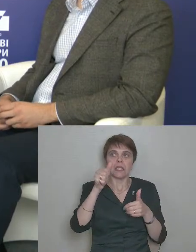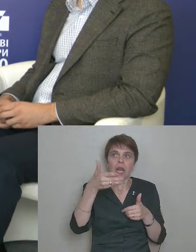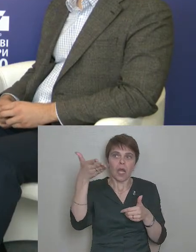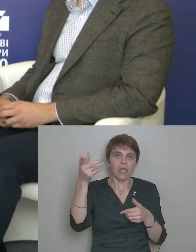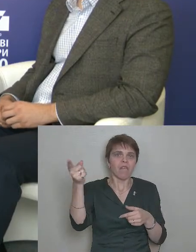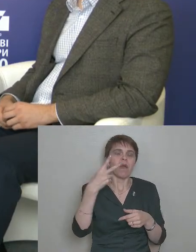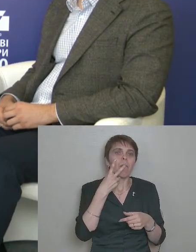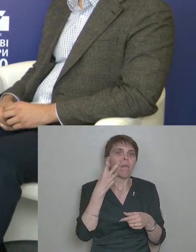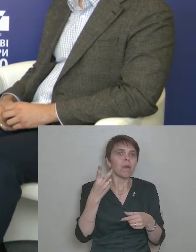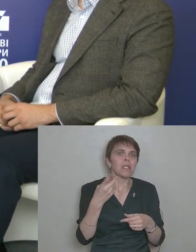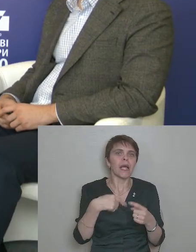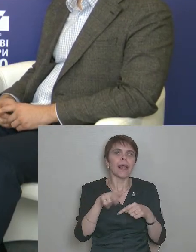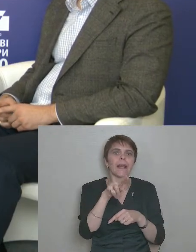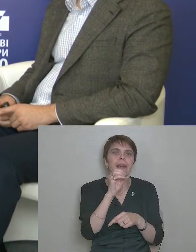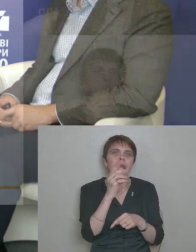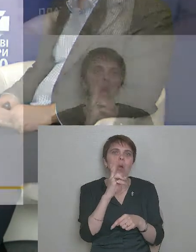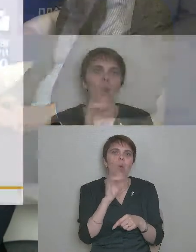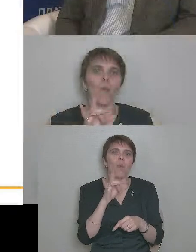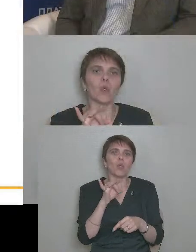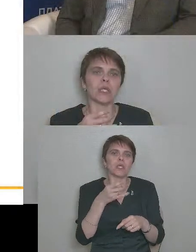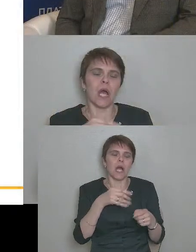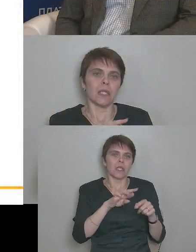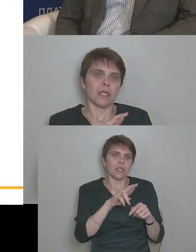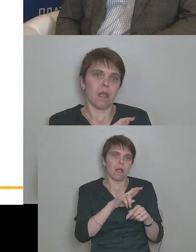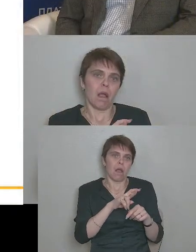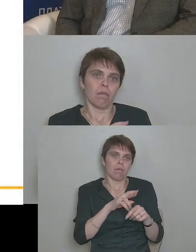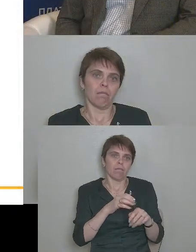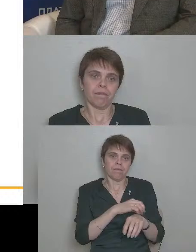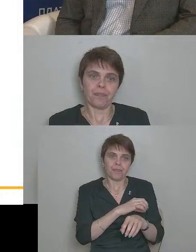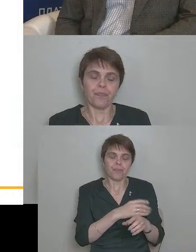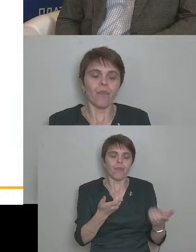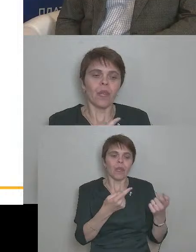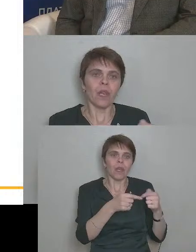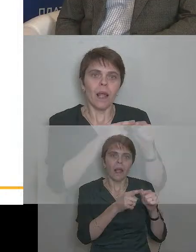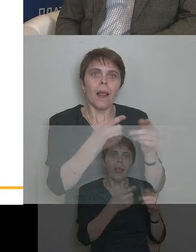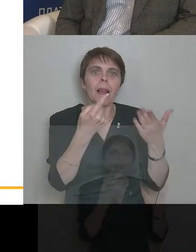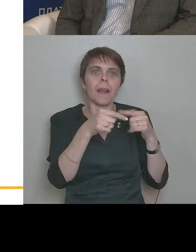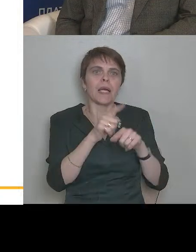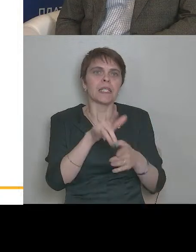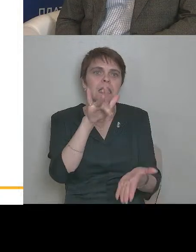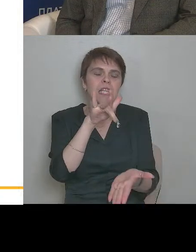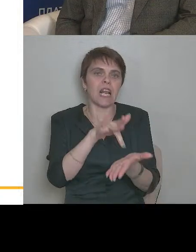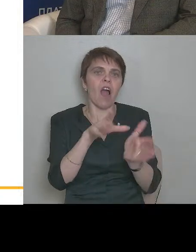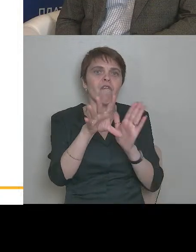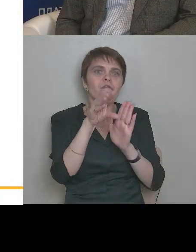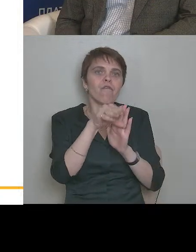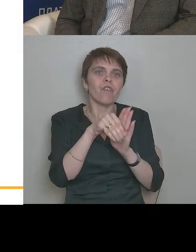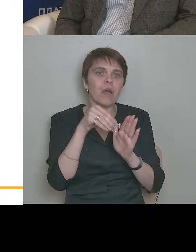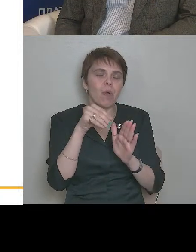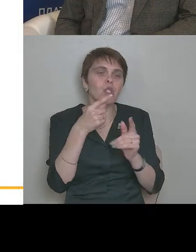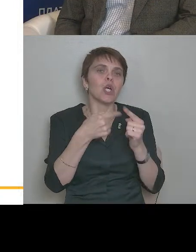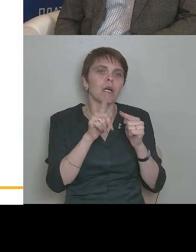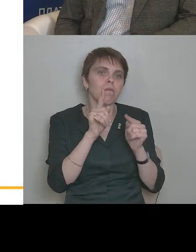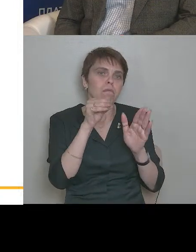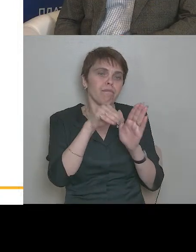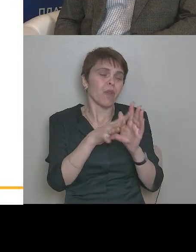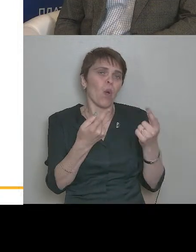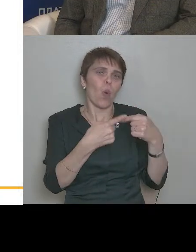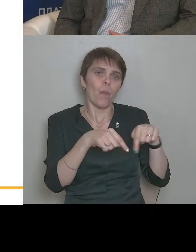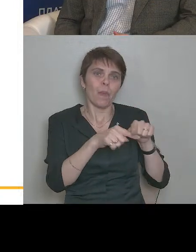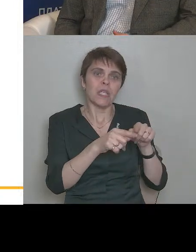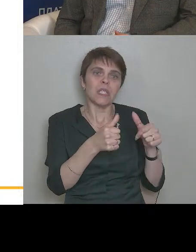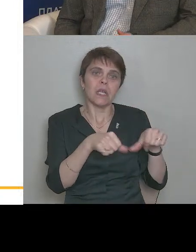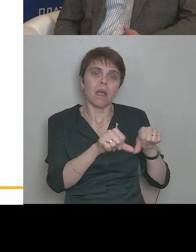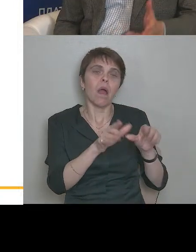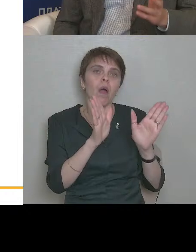substituting the local organizations. Also, there are the problems of decommunizations. There are difficulties. CEC